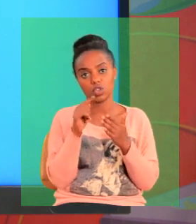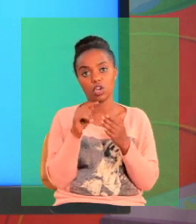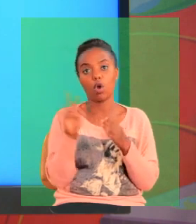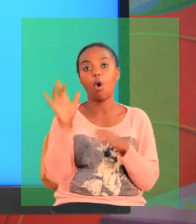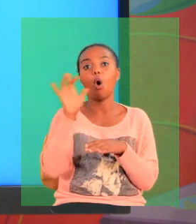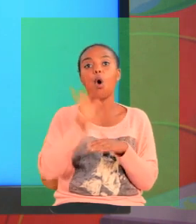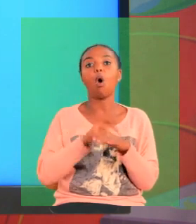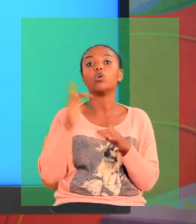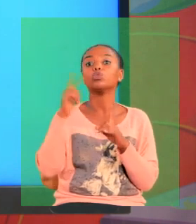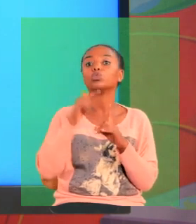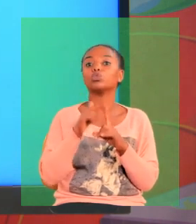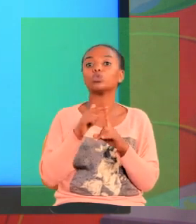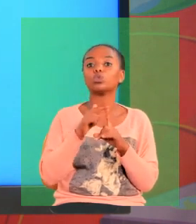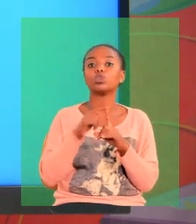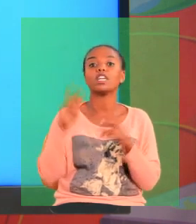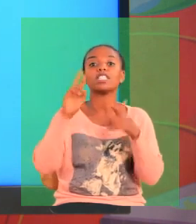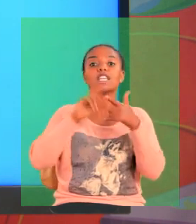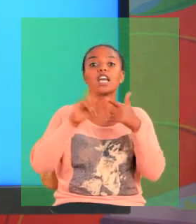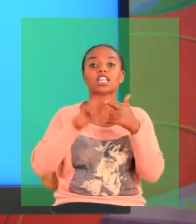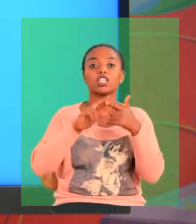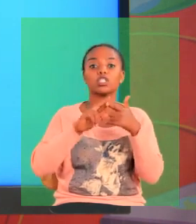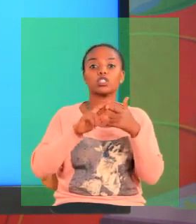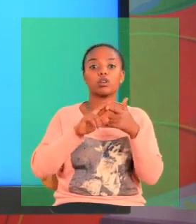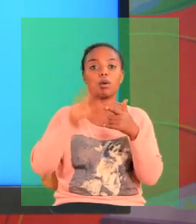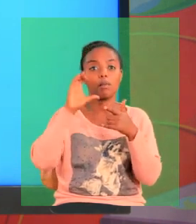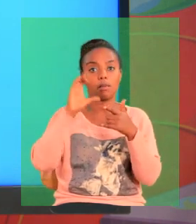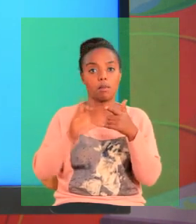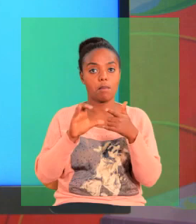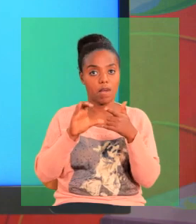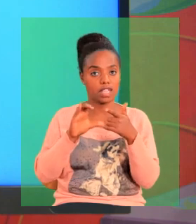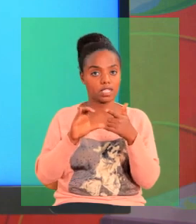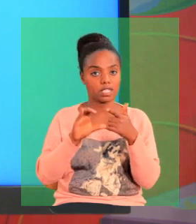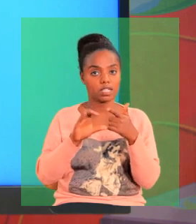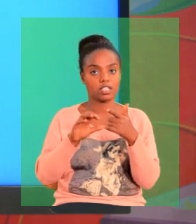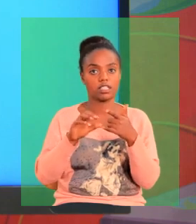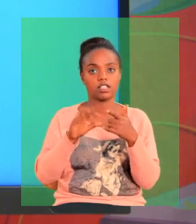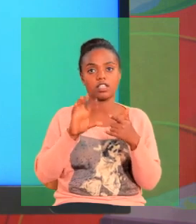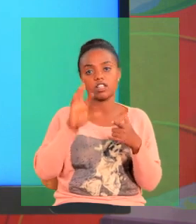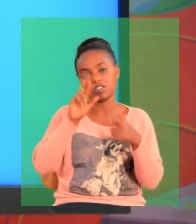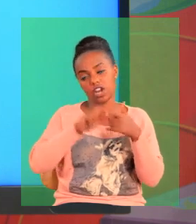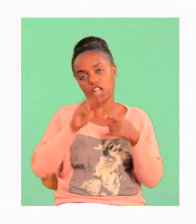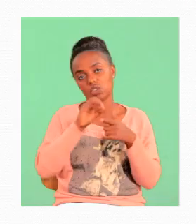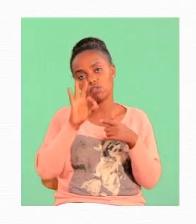ontoness, the range of this must be this one. Yes, the range of f is,